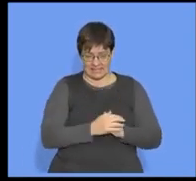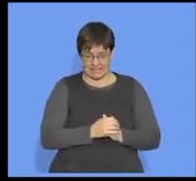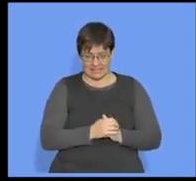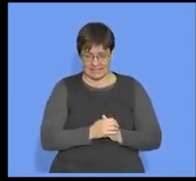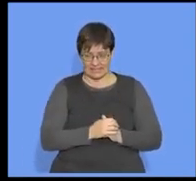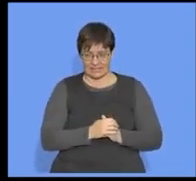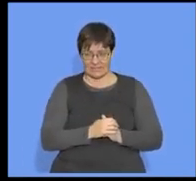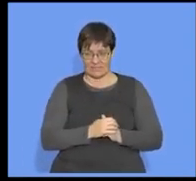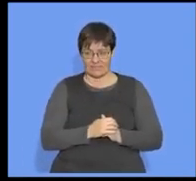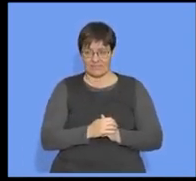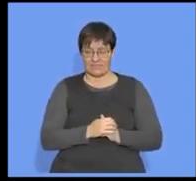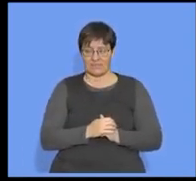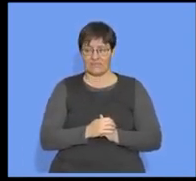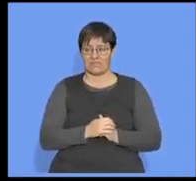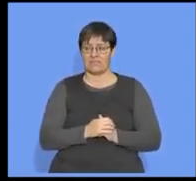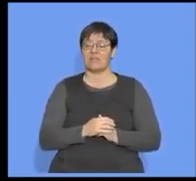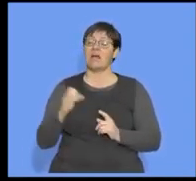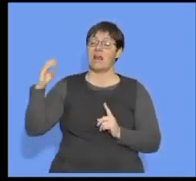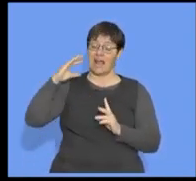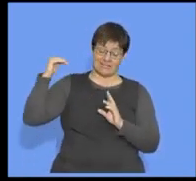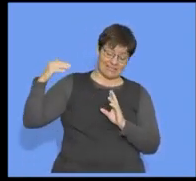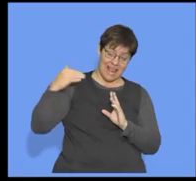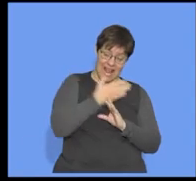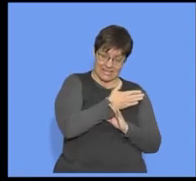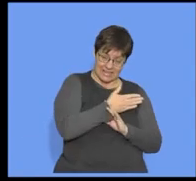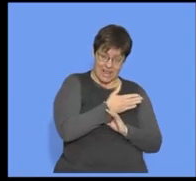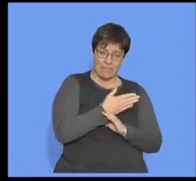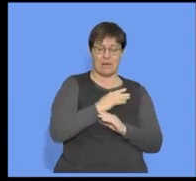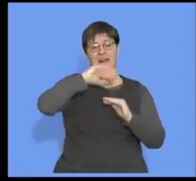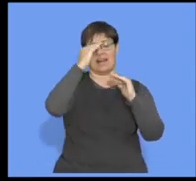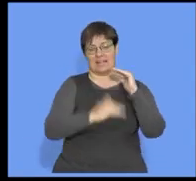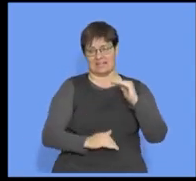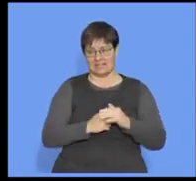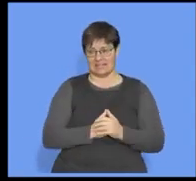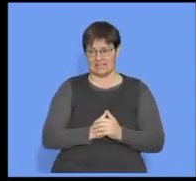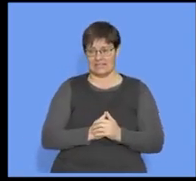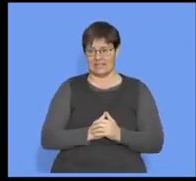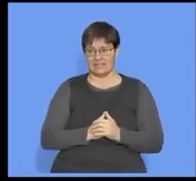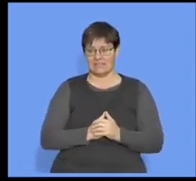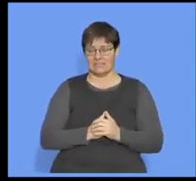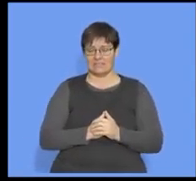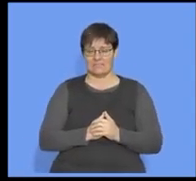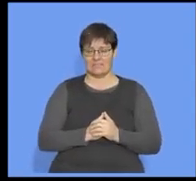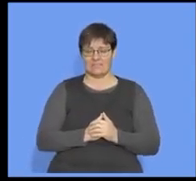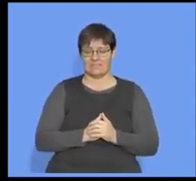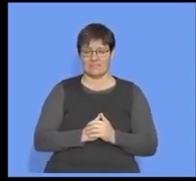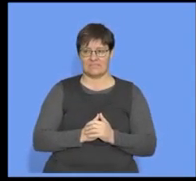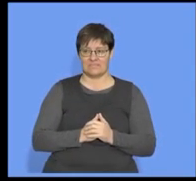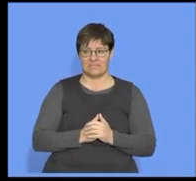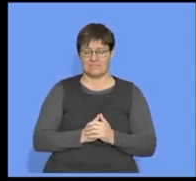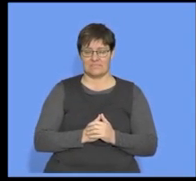will enter the eye. So the amount of light entering the eye is reduced.